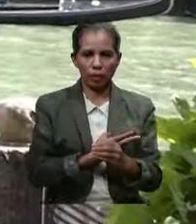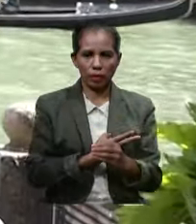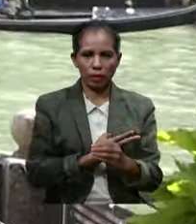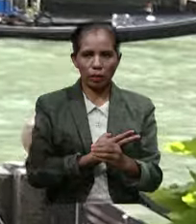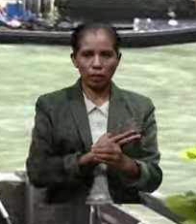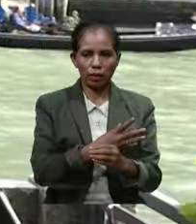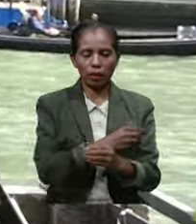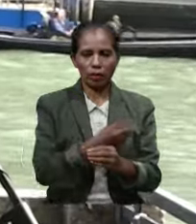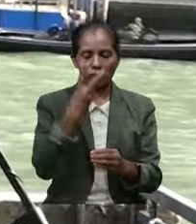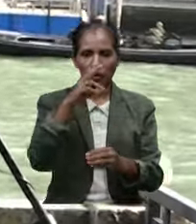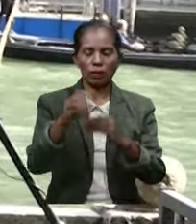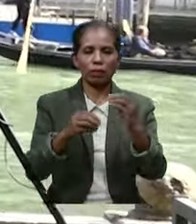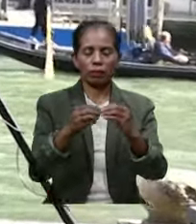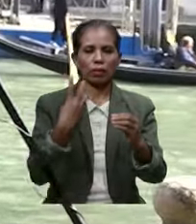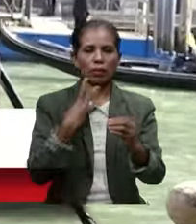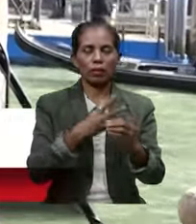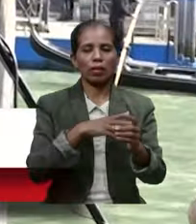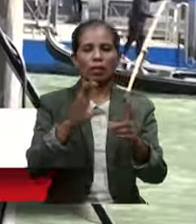Biennale di Venezia.